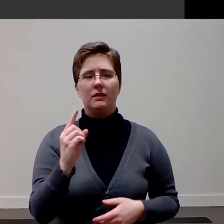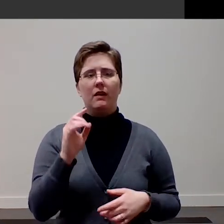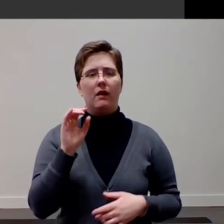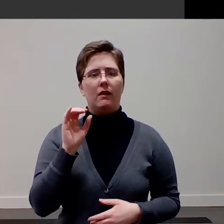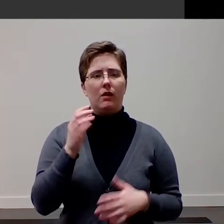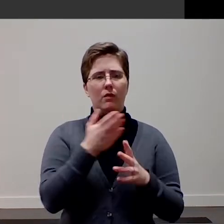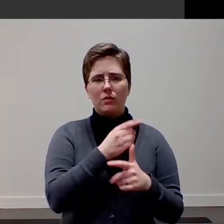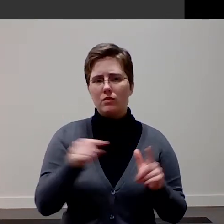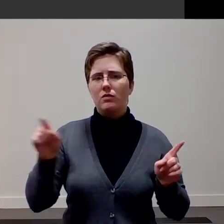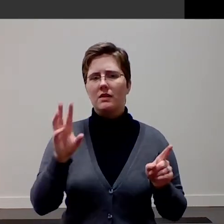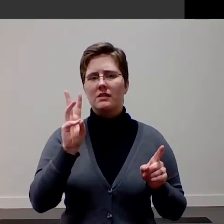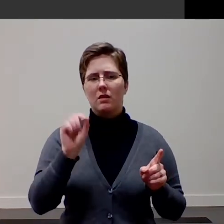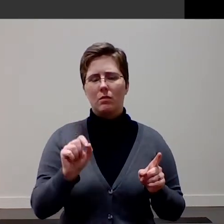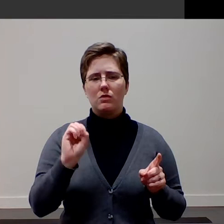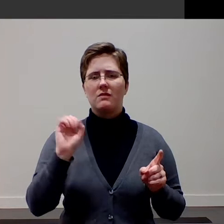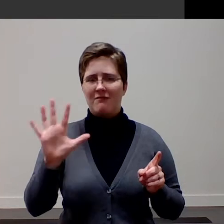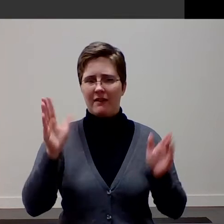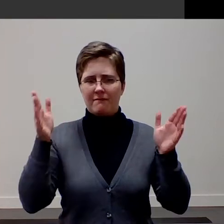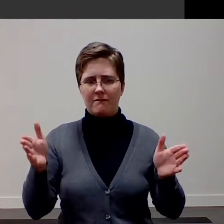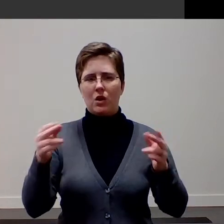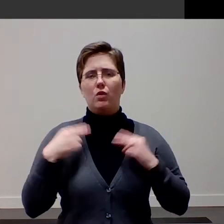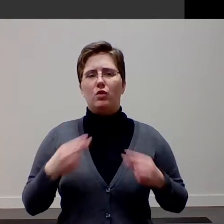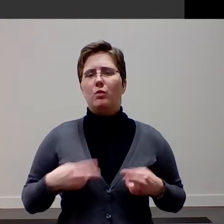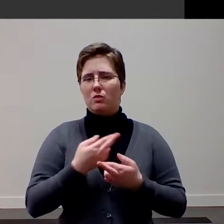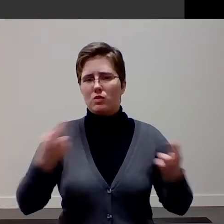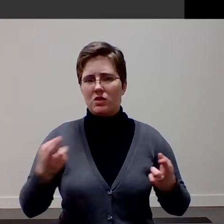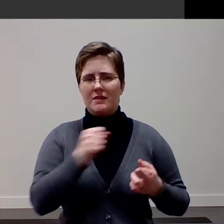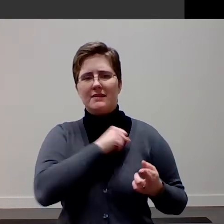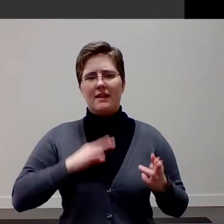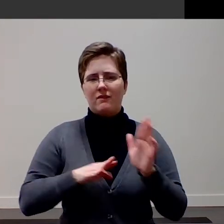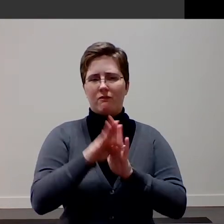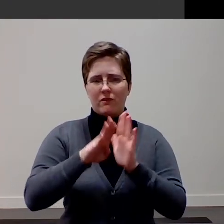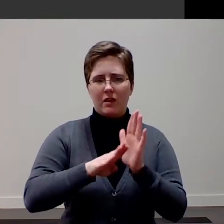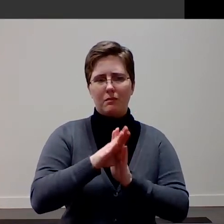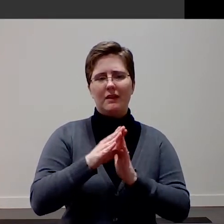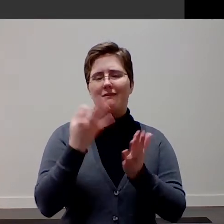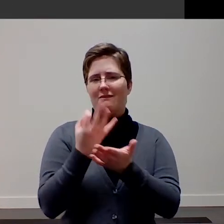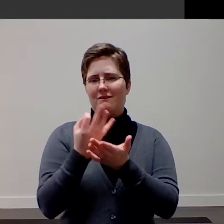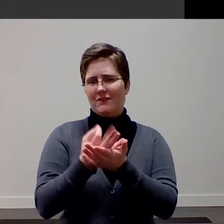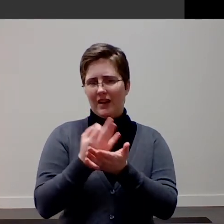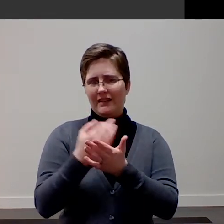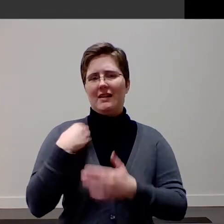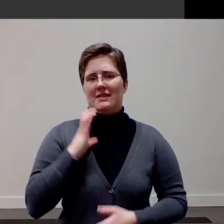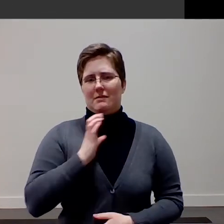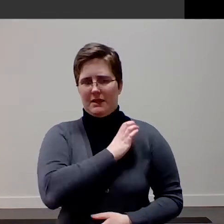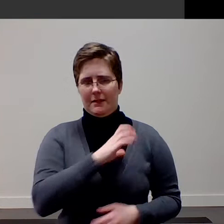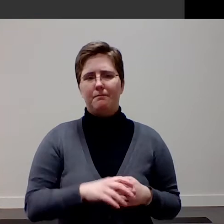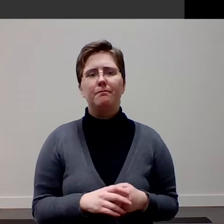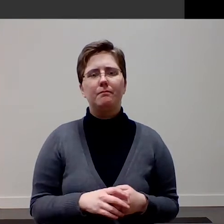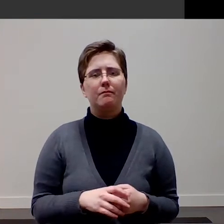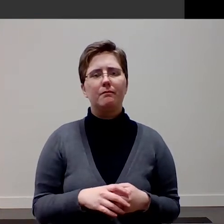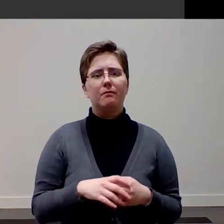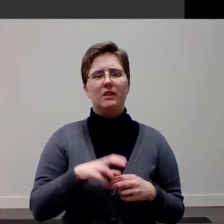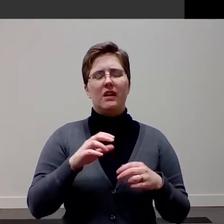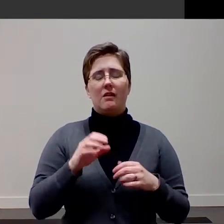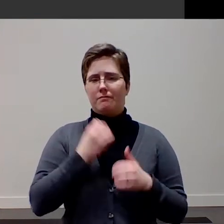6.01 through 6.05 are the Human Resources, Staff Development, and Finance Committee. And